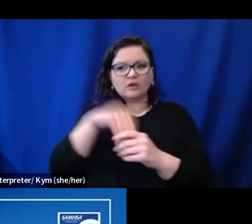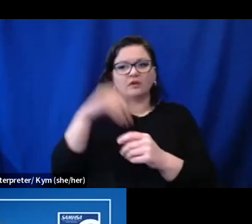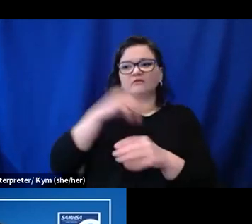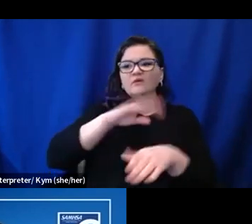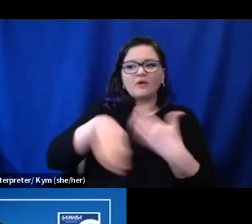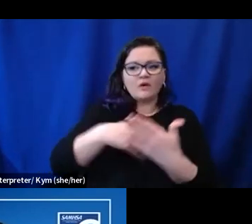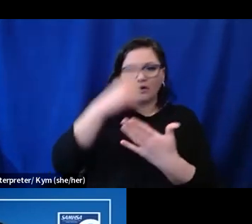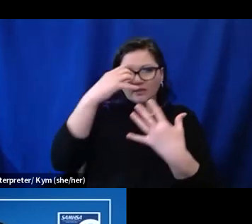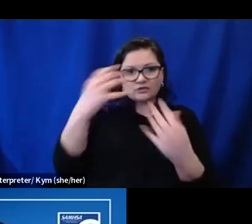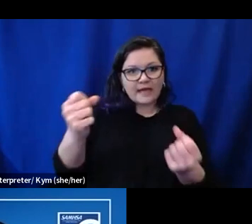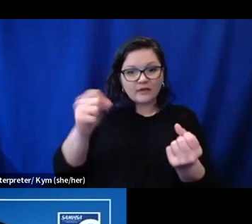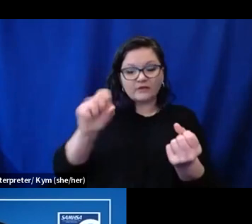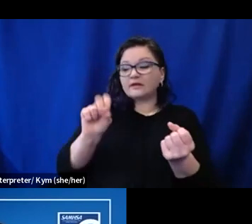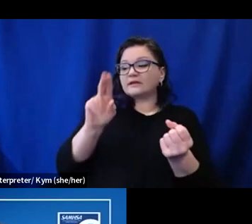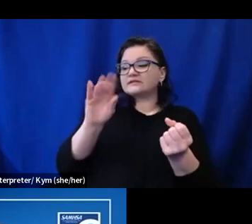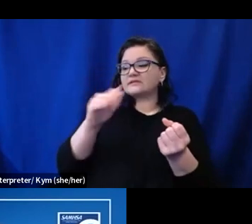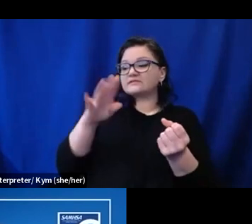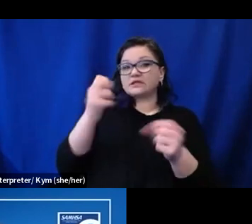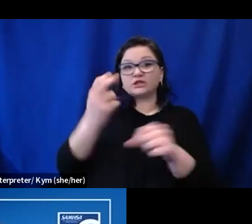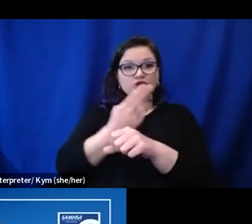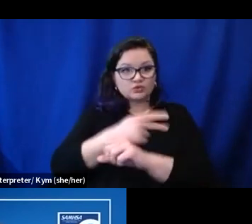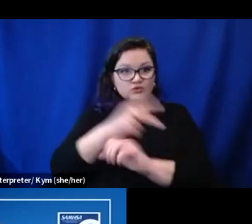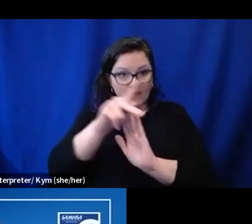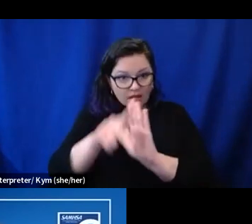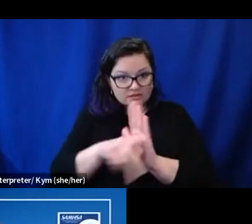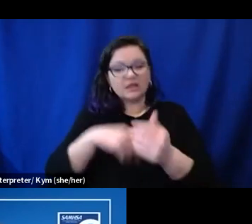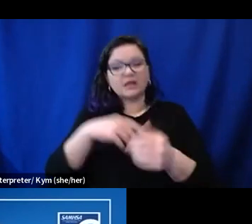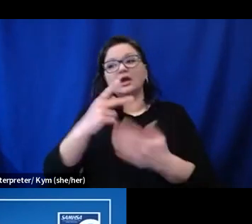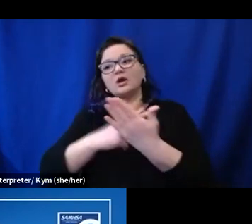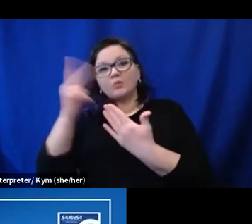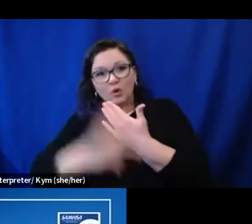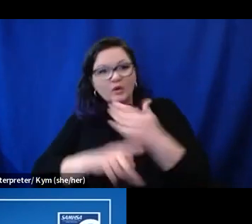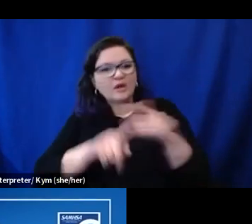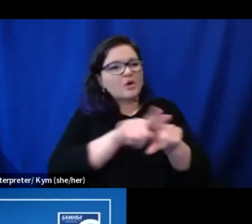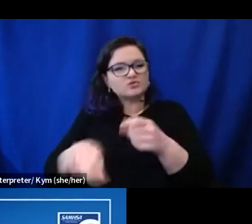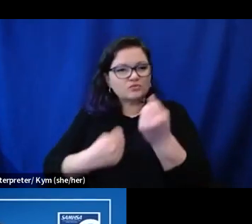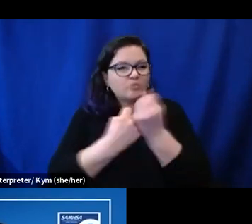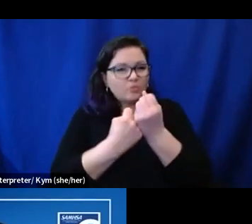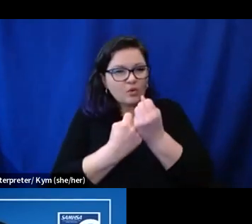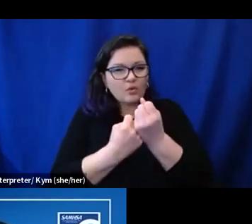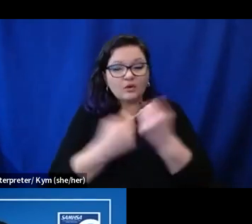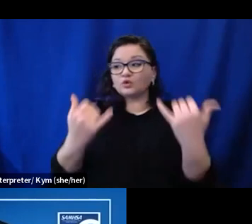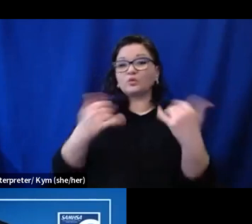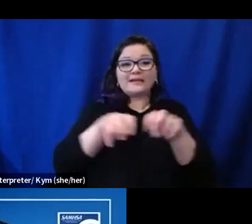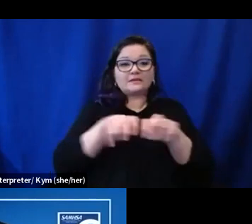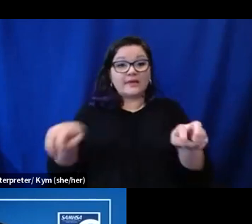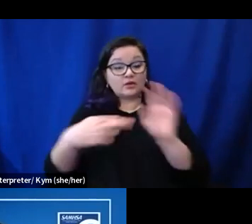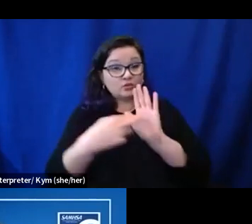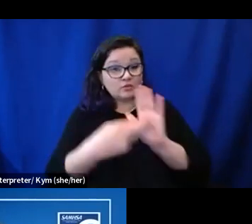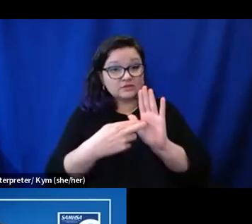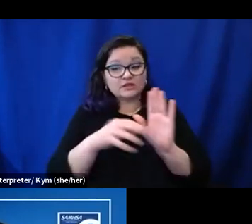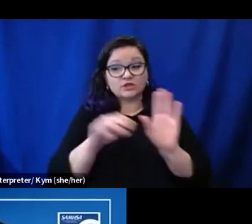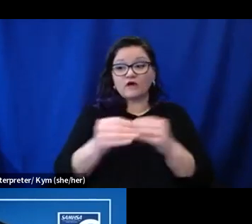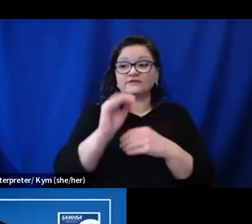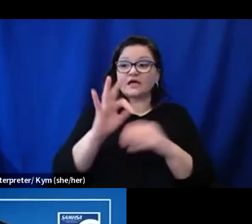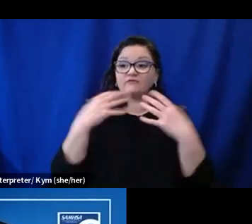mental health and substance use policy programs and support. This panel represents the Office